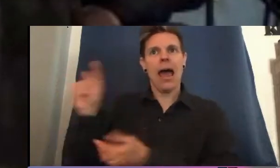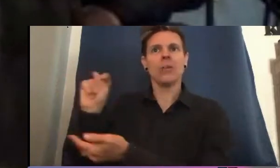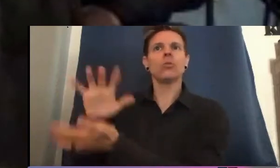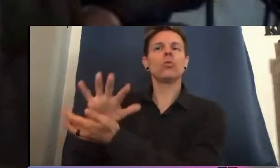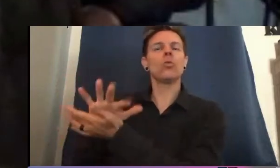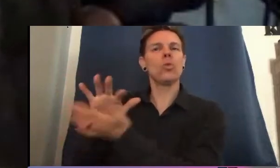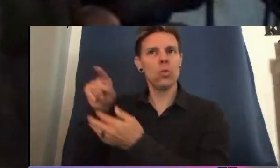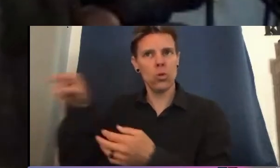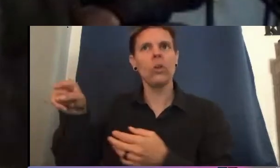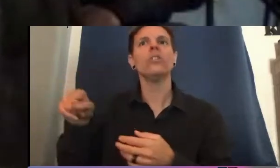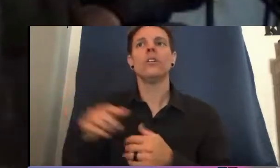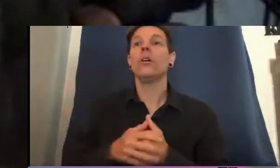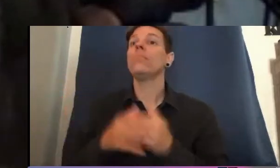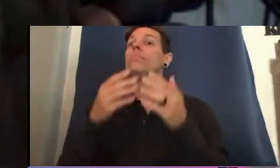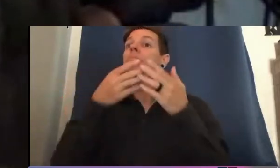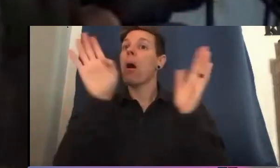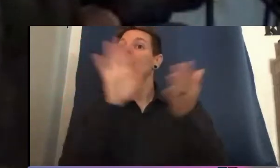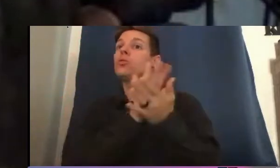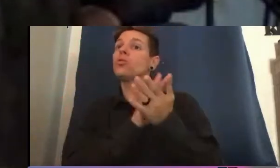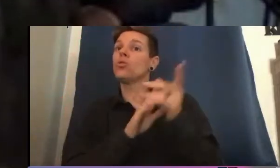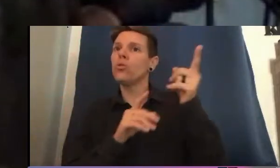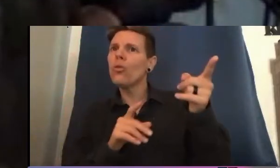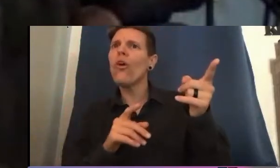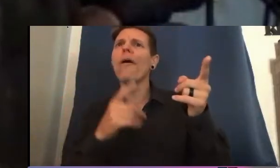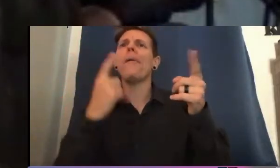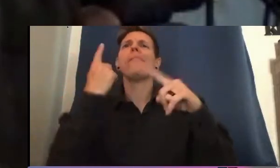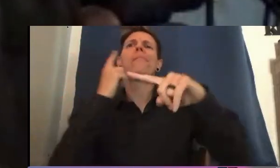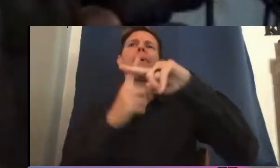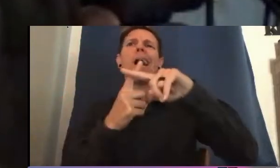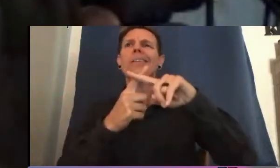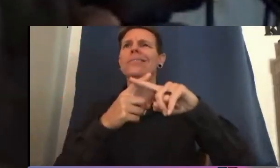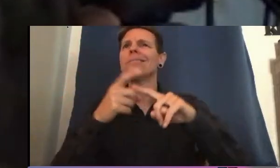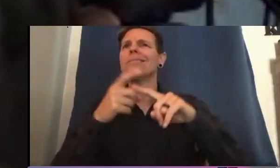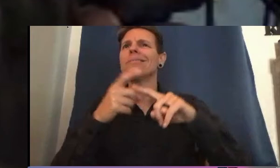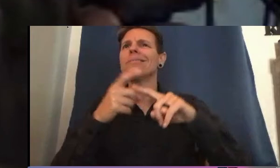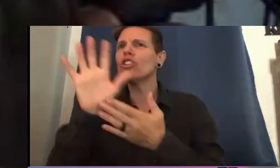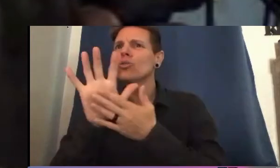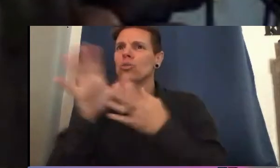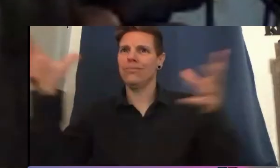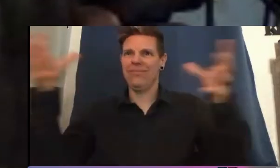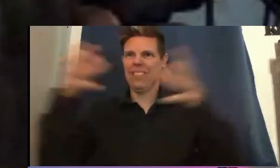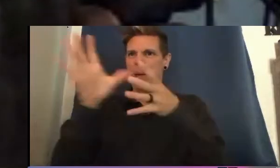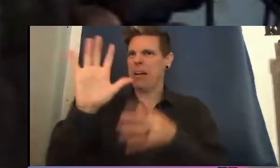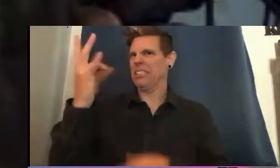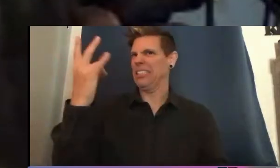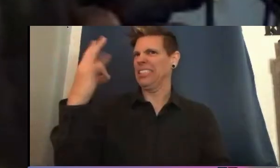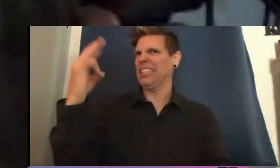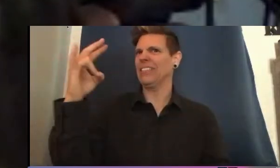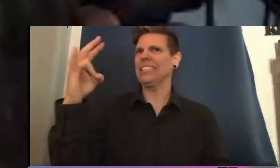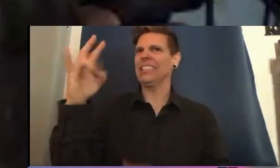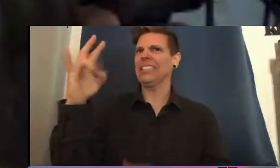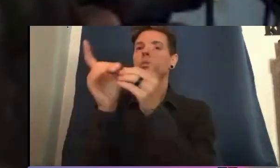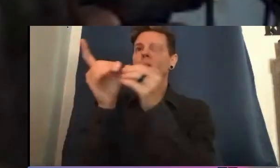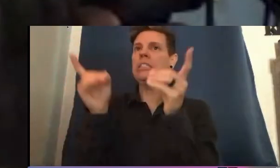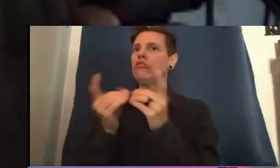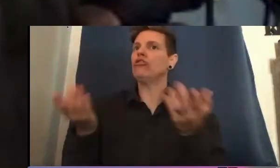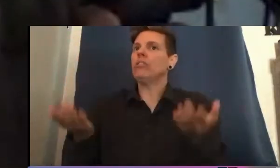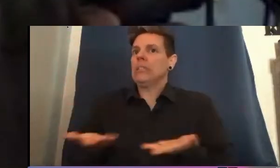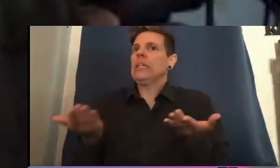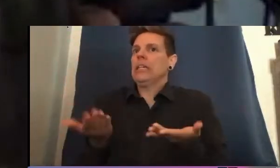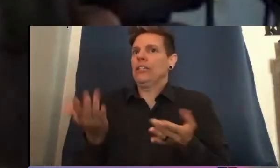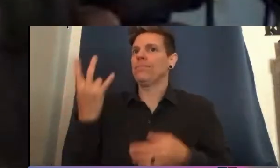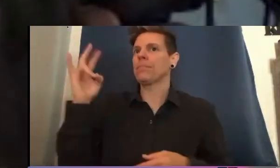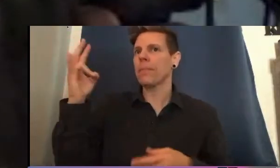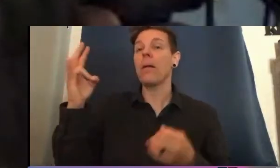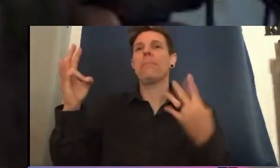there are charter schools. We have about 17 different school districts in El Paso County, as well as many charter schools, and we do meet